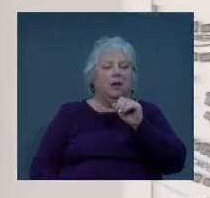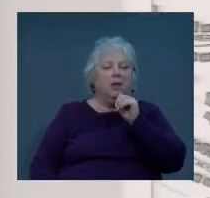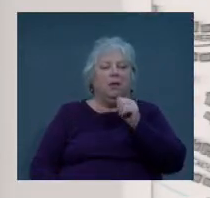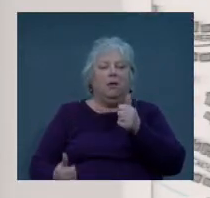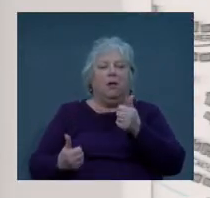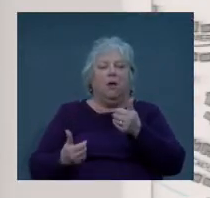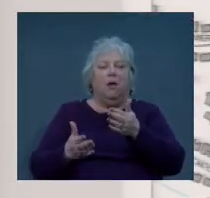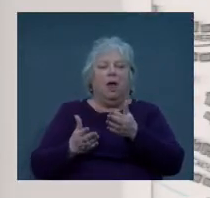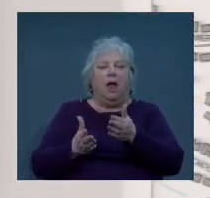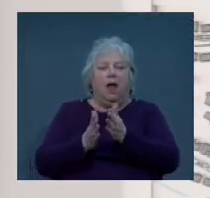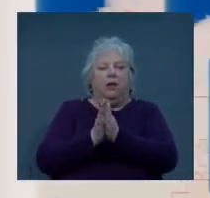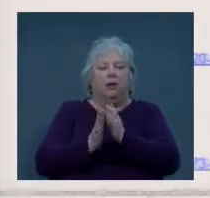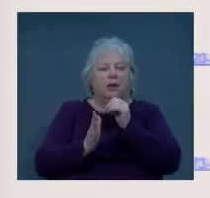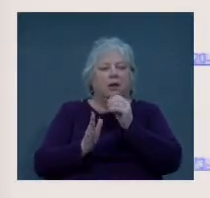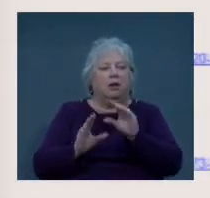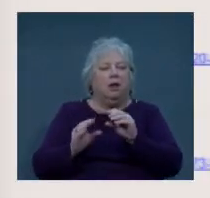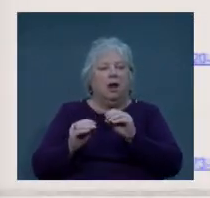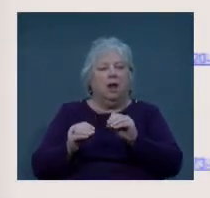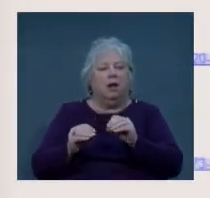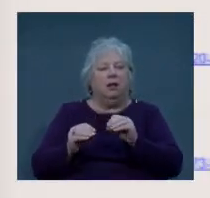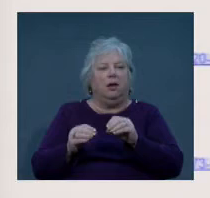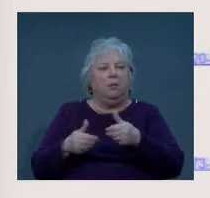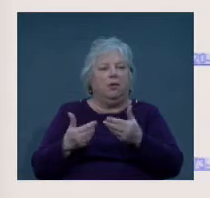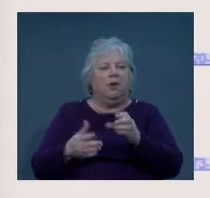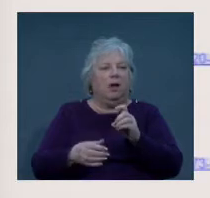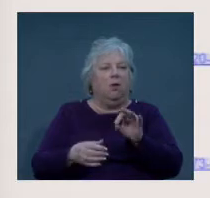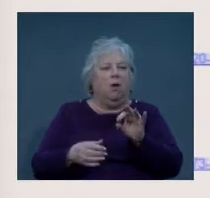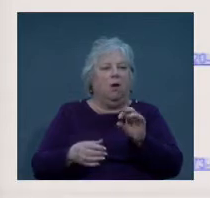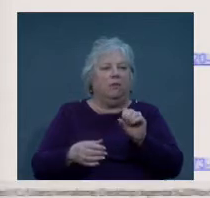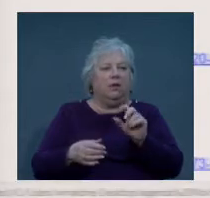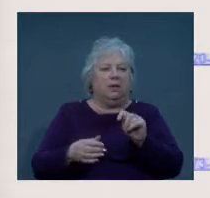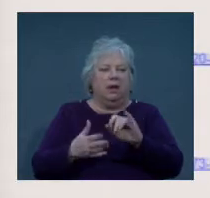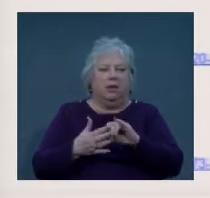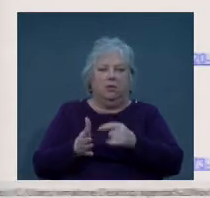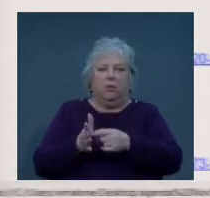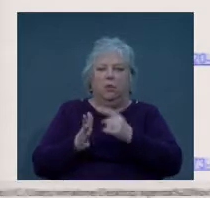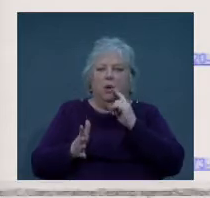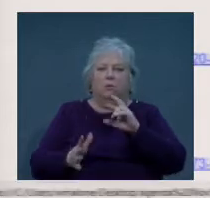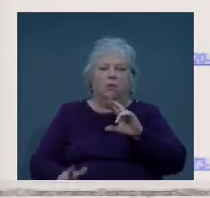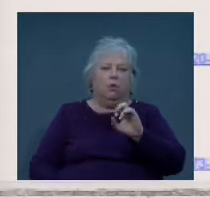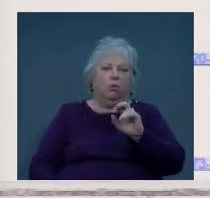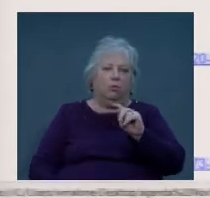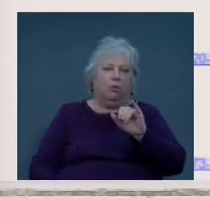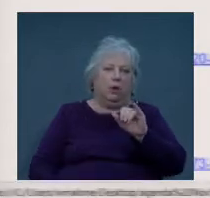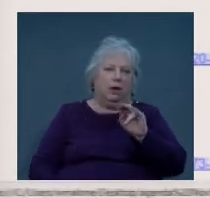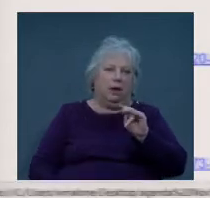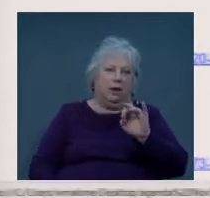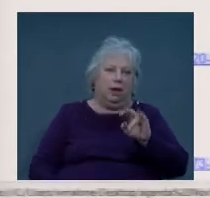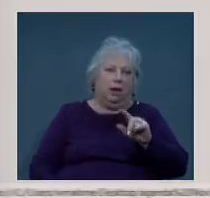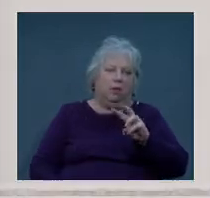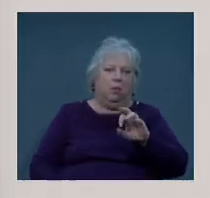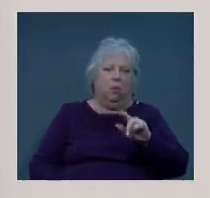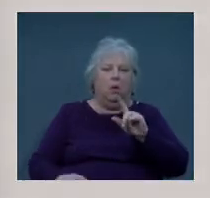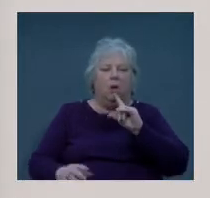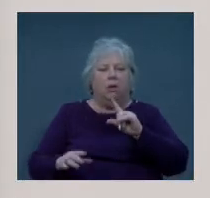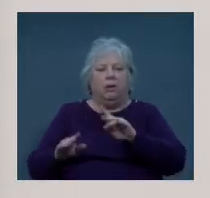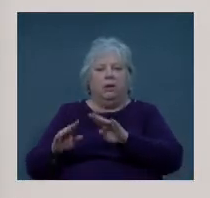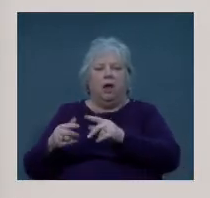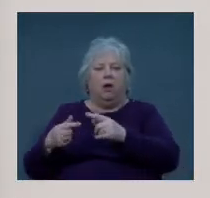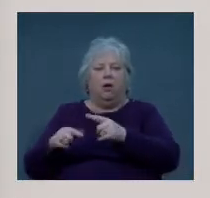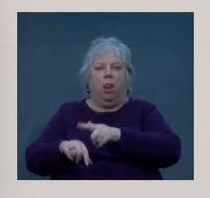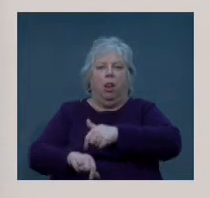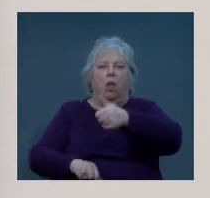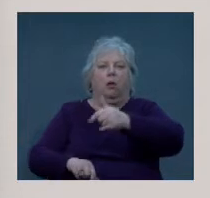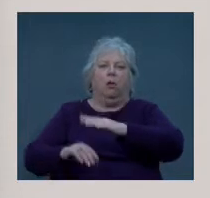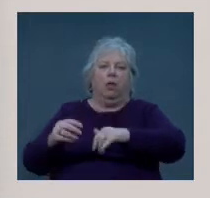provide any offset as is required for retaining walls that exceed 200 feet in length without